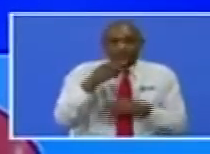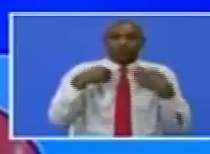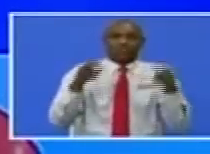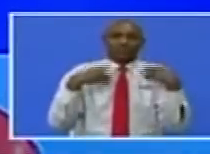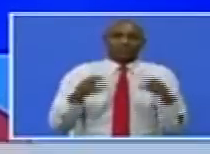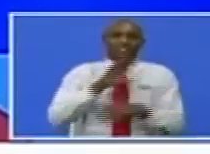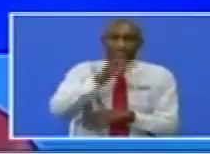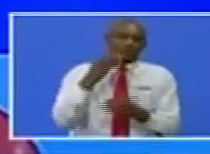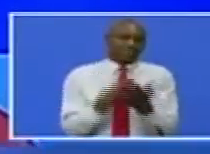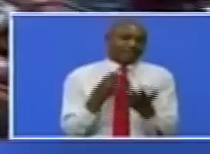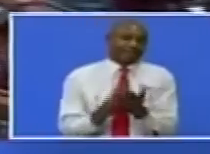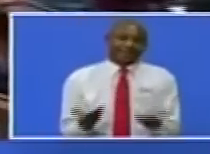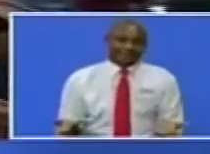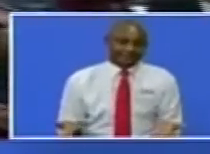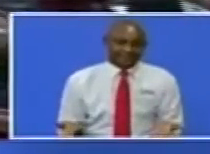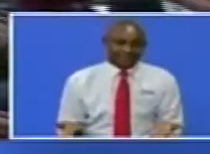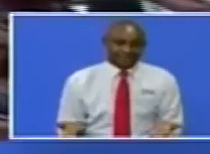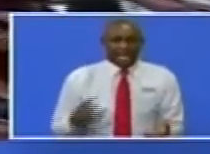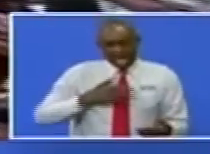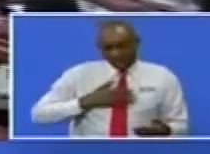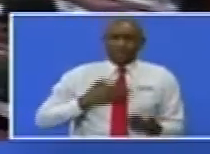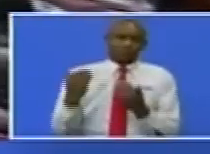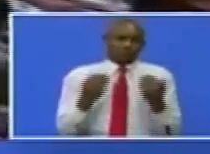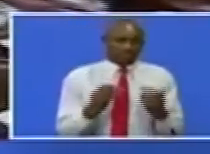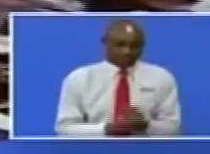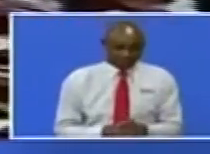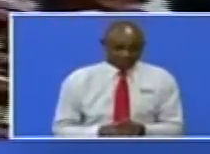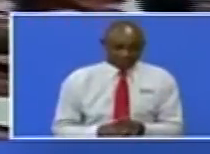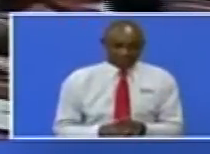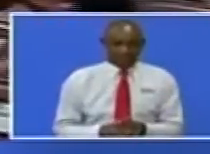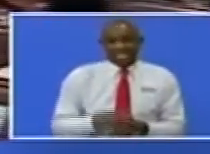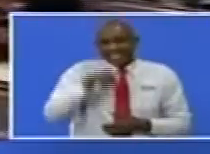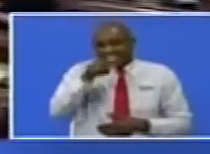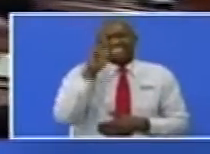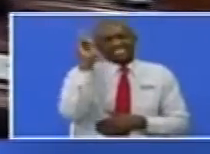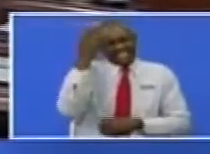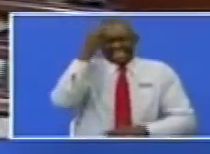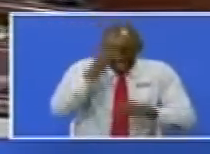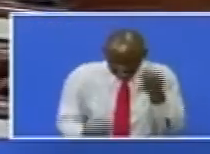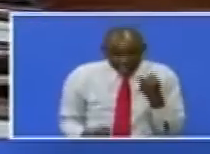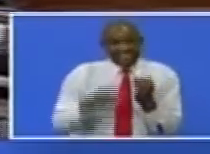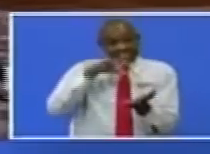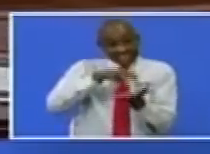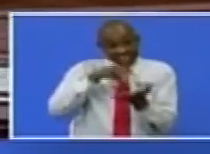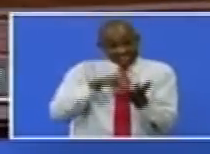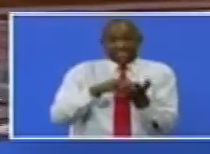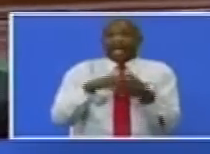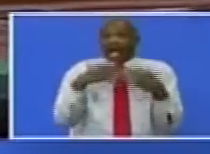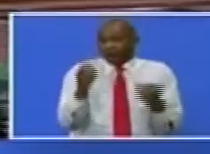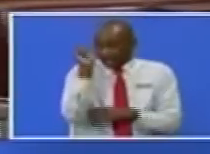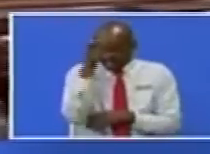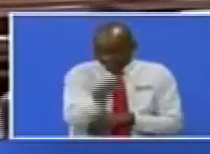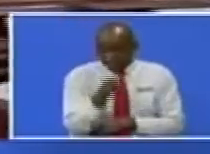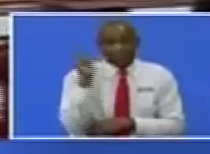reports. For our children and generations. It was the second last State of the Nation address that President